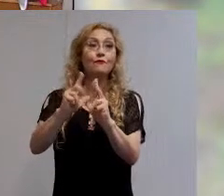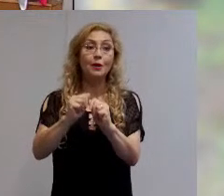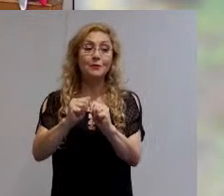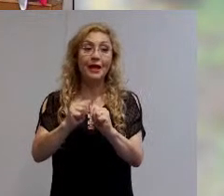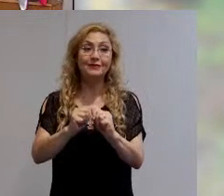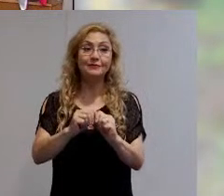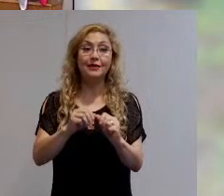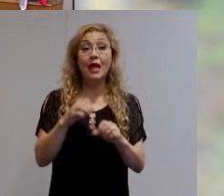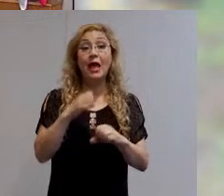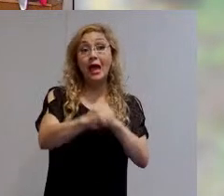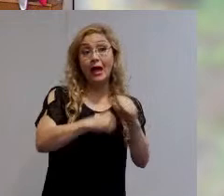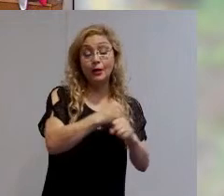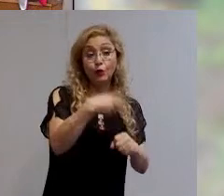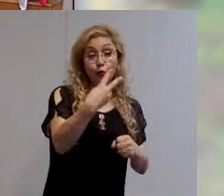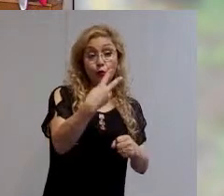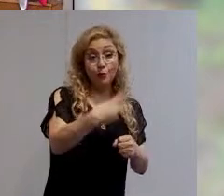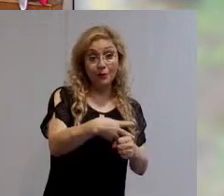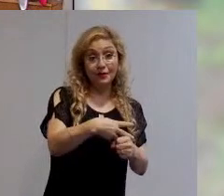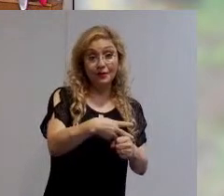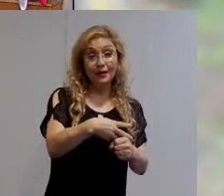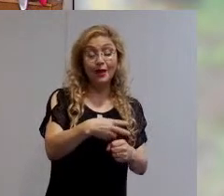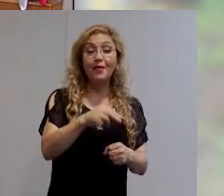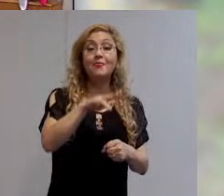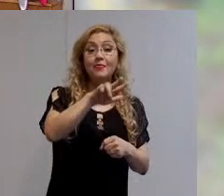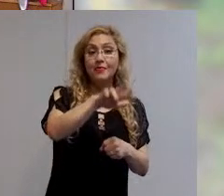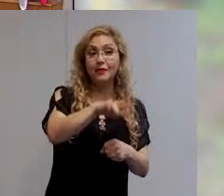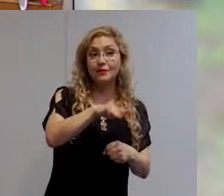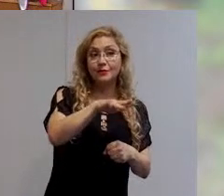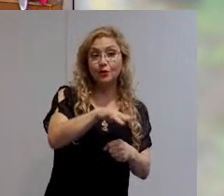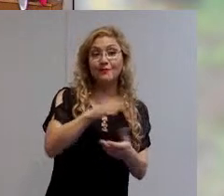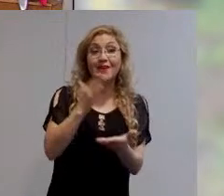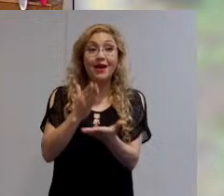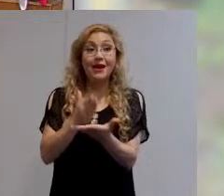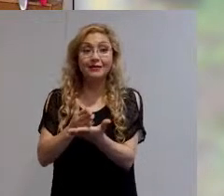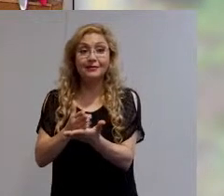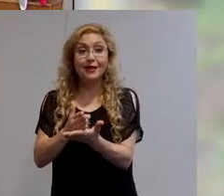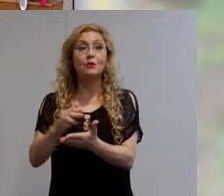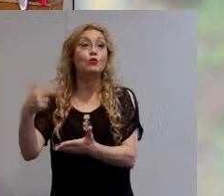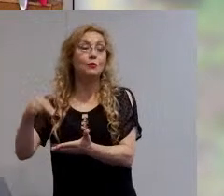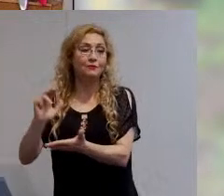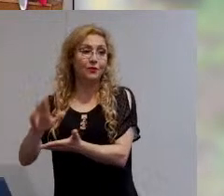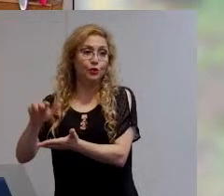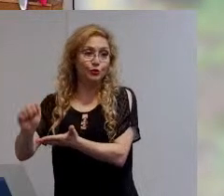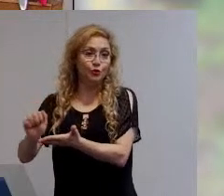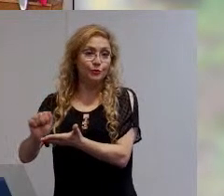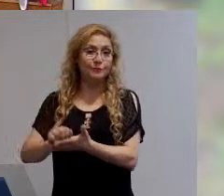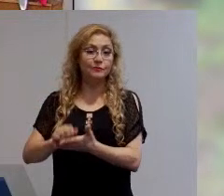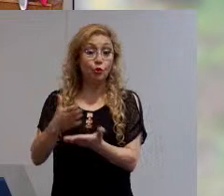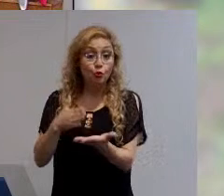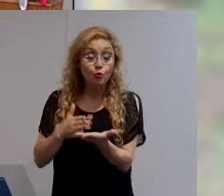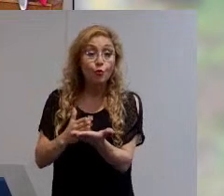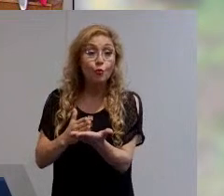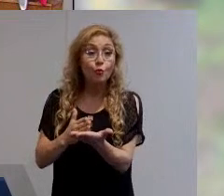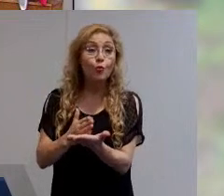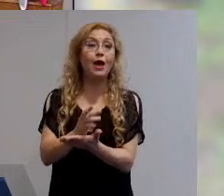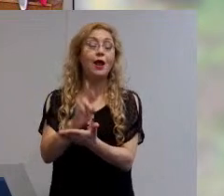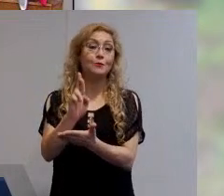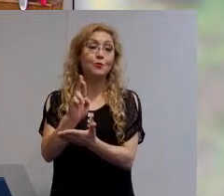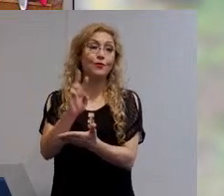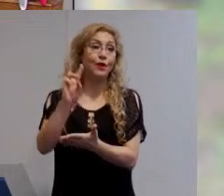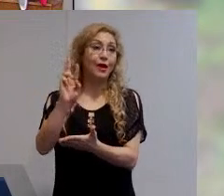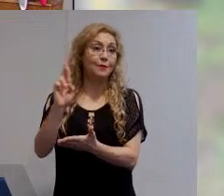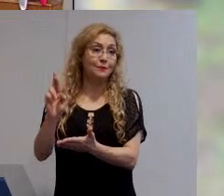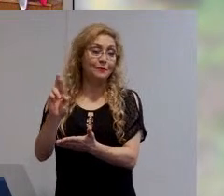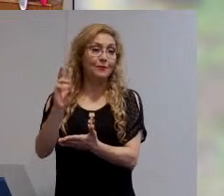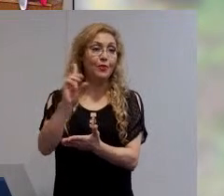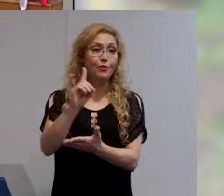Decade of Family Farming, which goes from 2019 to 2028 in Latin America and the Caribbean. This